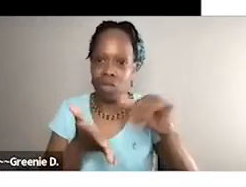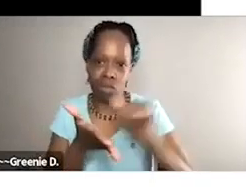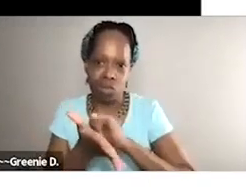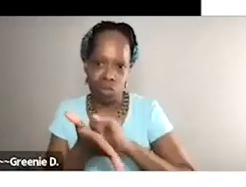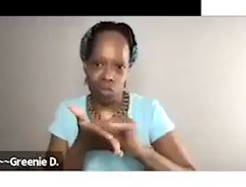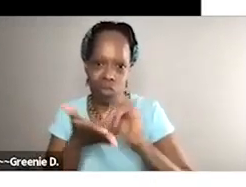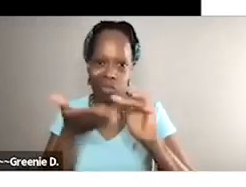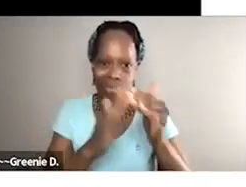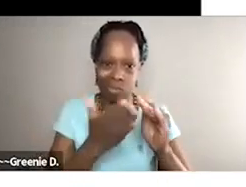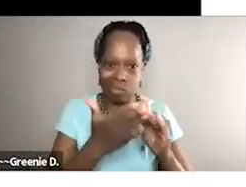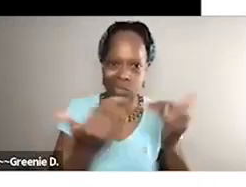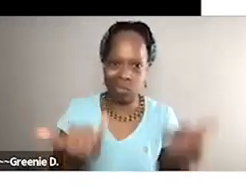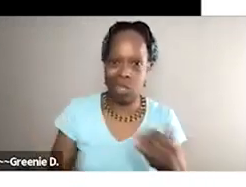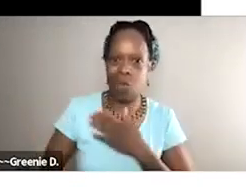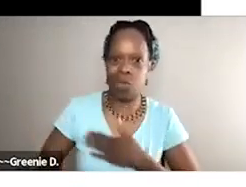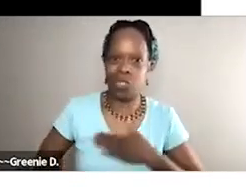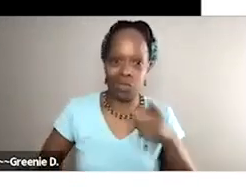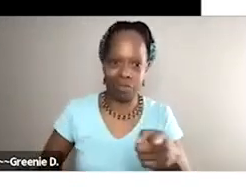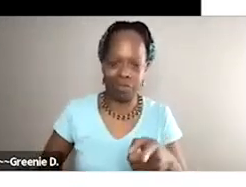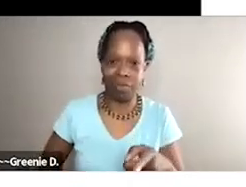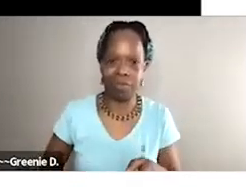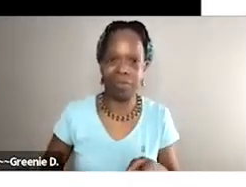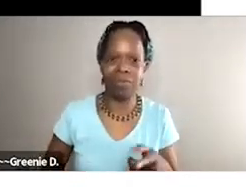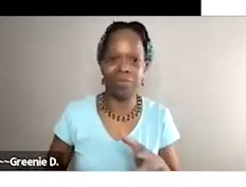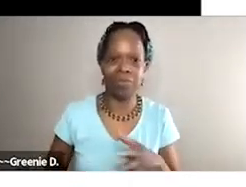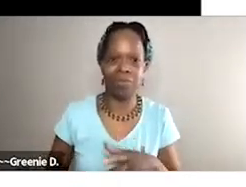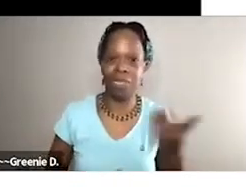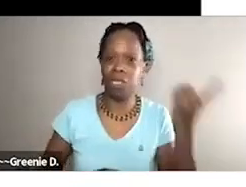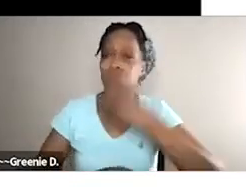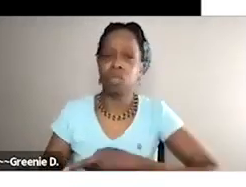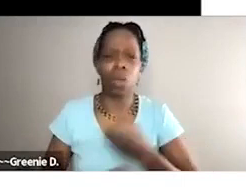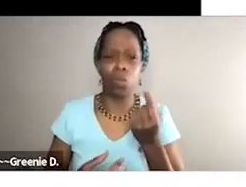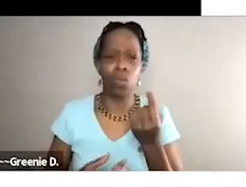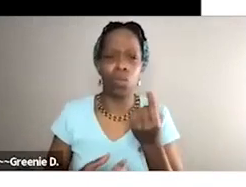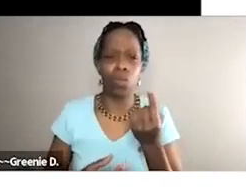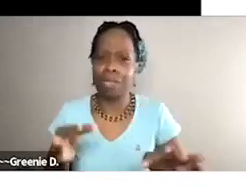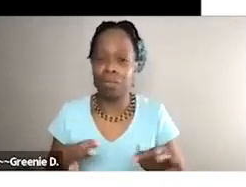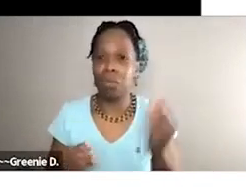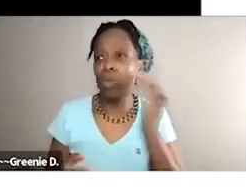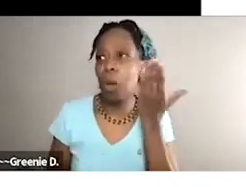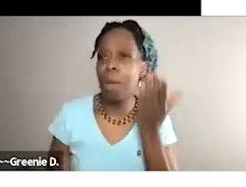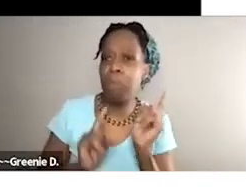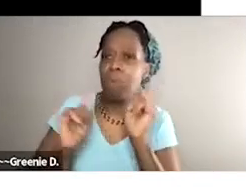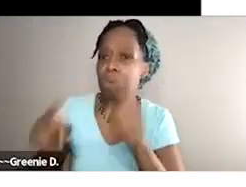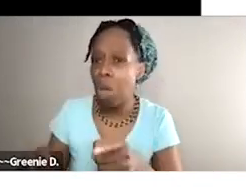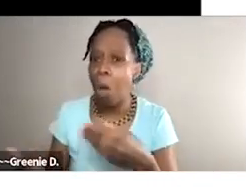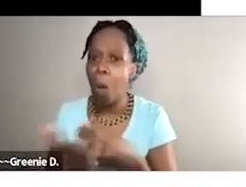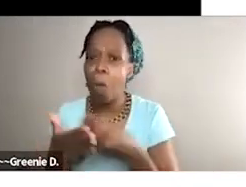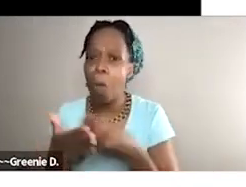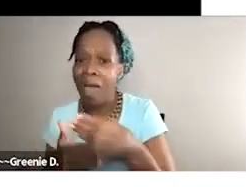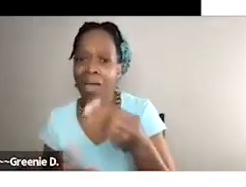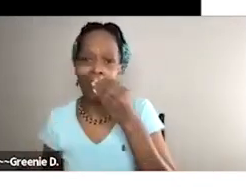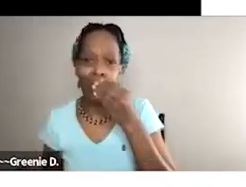Hi, how's it going? Today we're just like, we'll do something real simple, like go and get a bagel. We've been waiting to go downstairs for